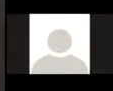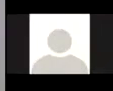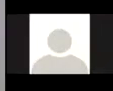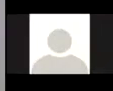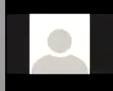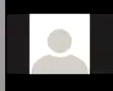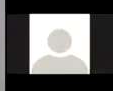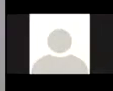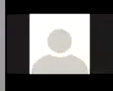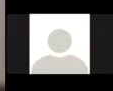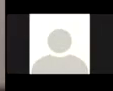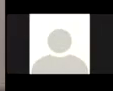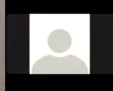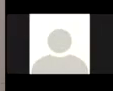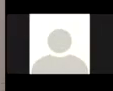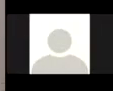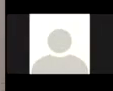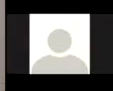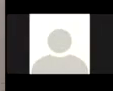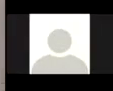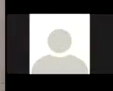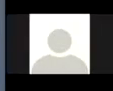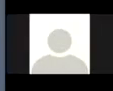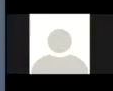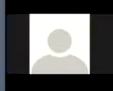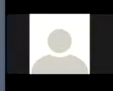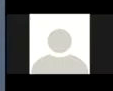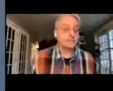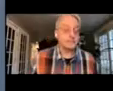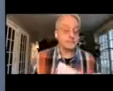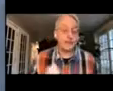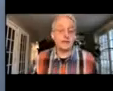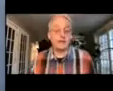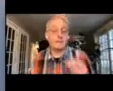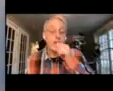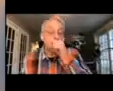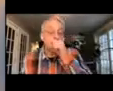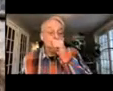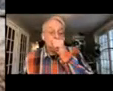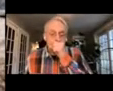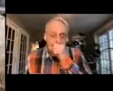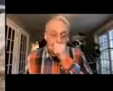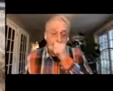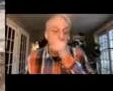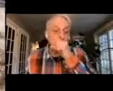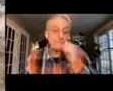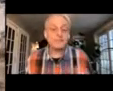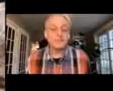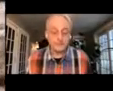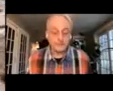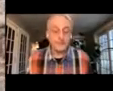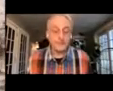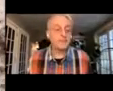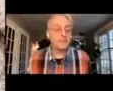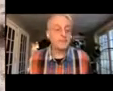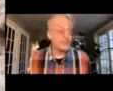reacted with an overnight shift to online learning. But the reality is that globally, two in three children and young